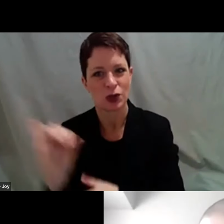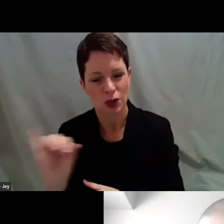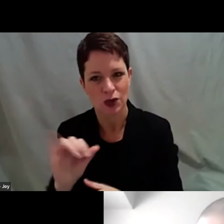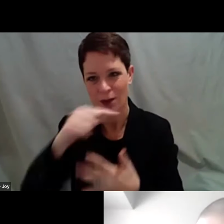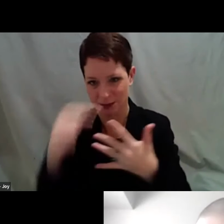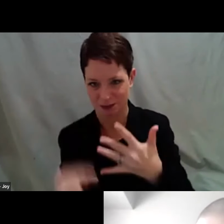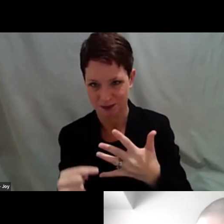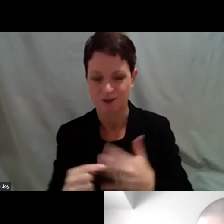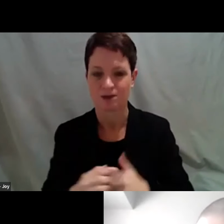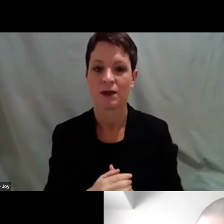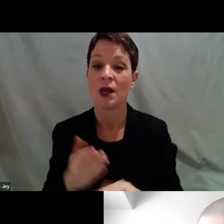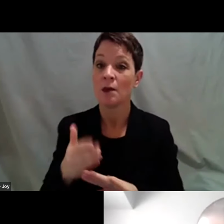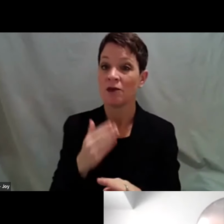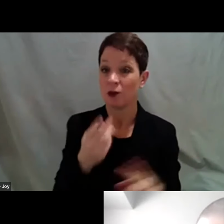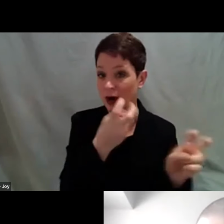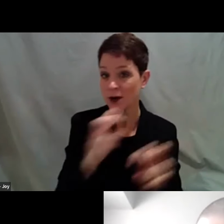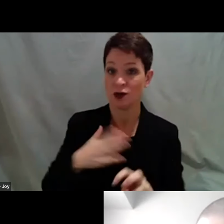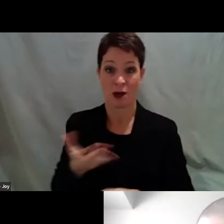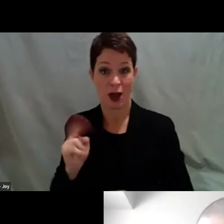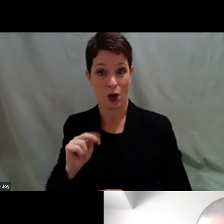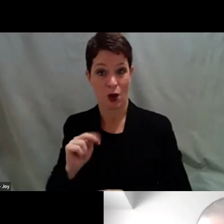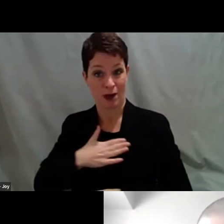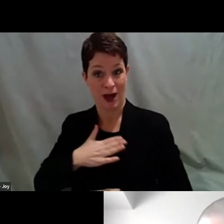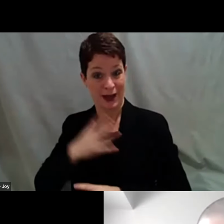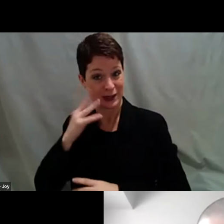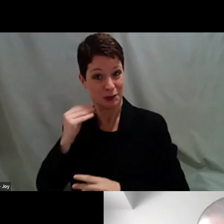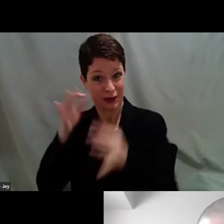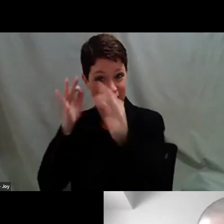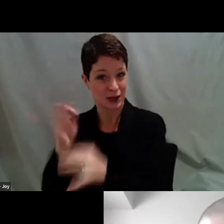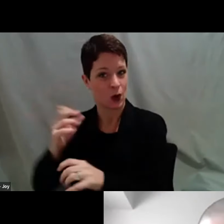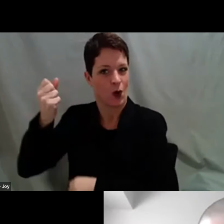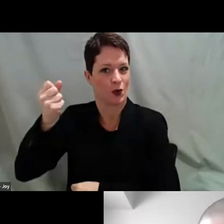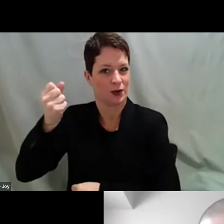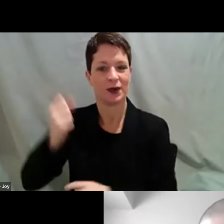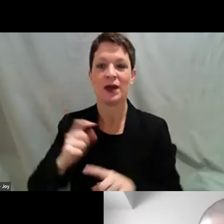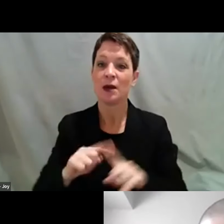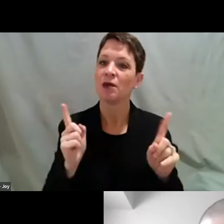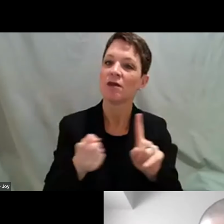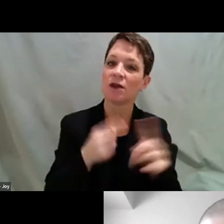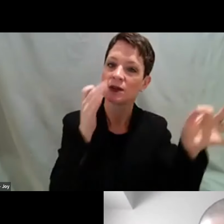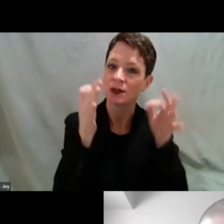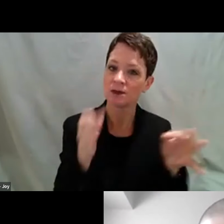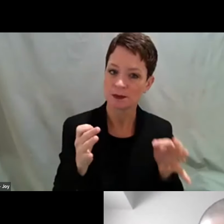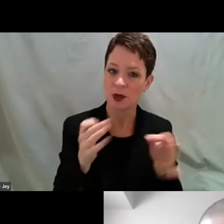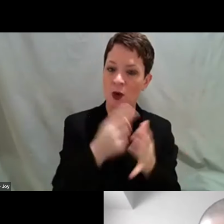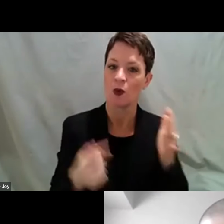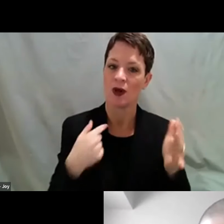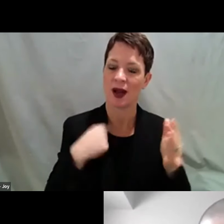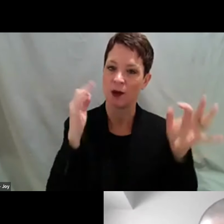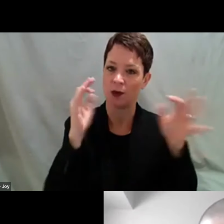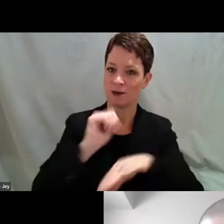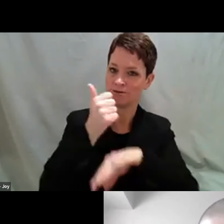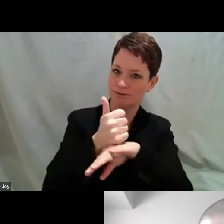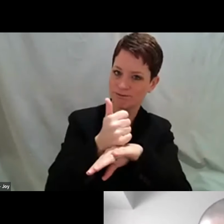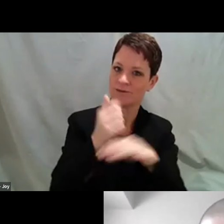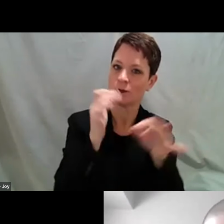But before I turn to my own experience, I really wanted to take just a moment to situate what I'm going to be talking